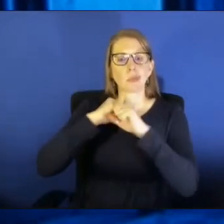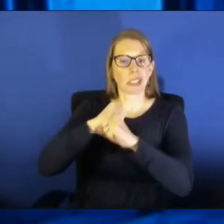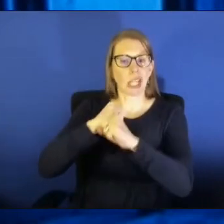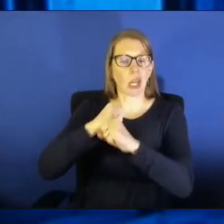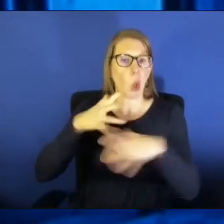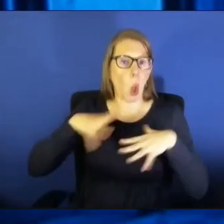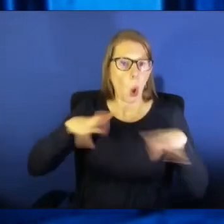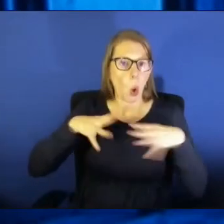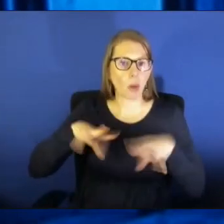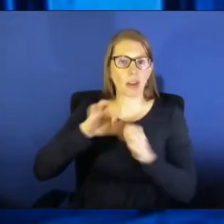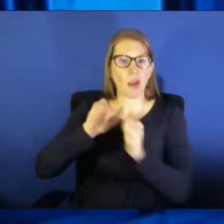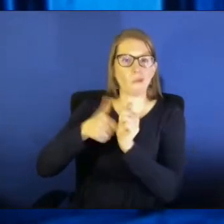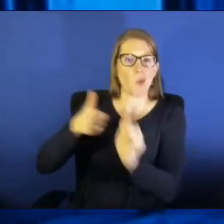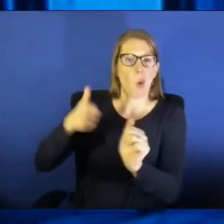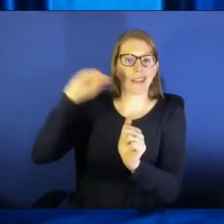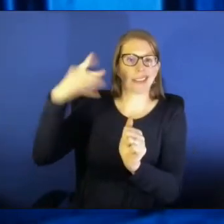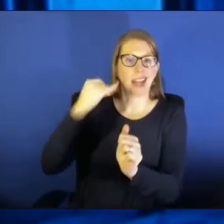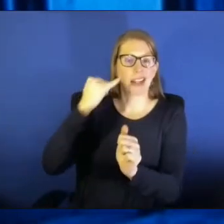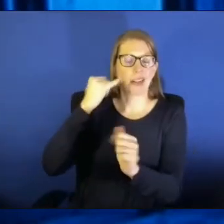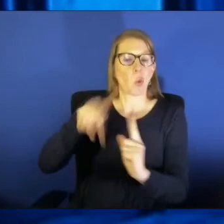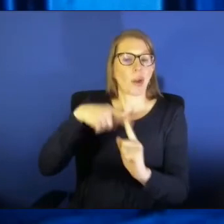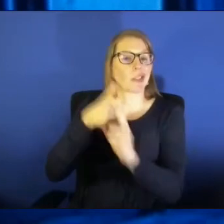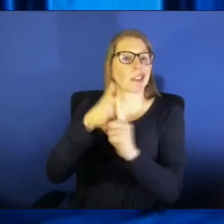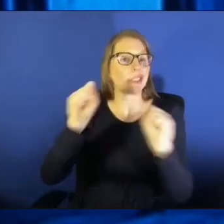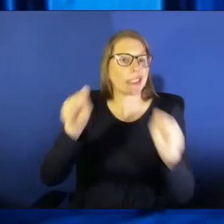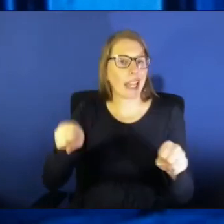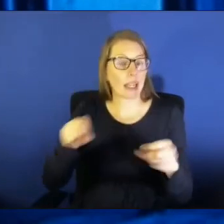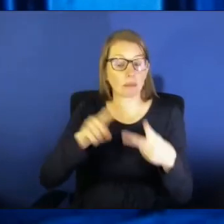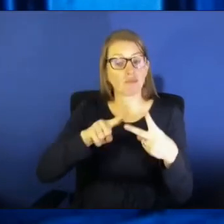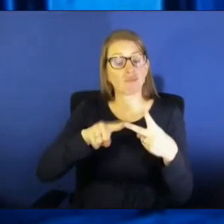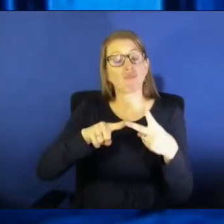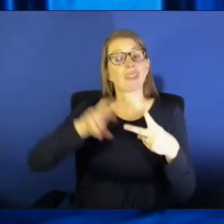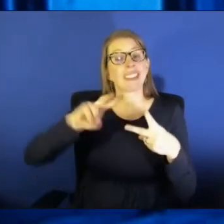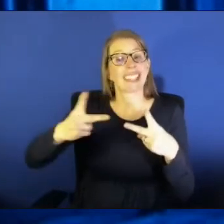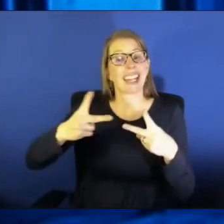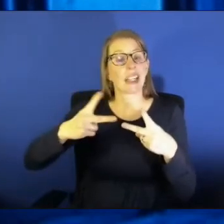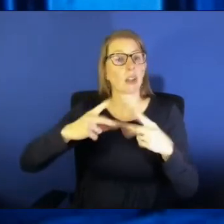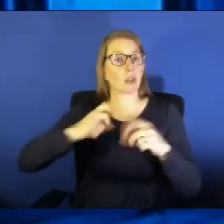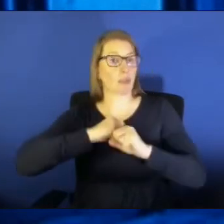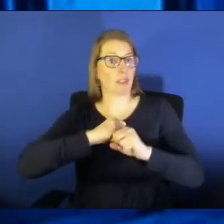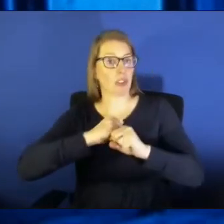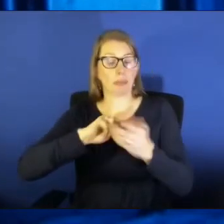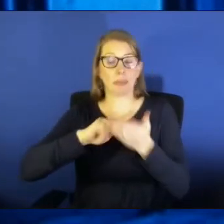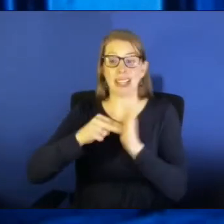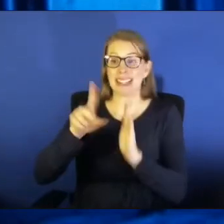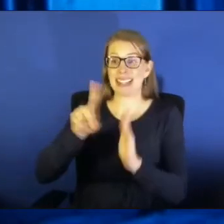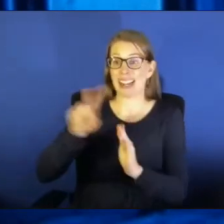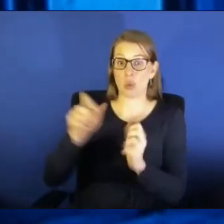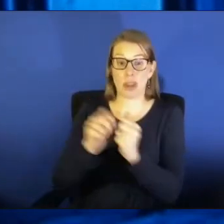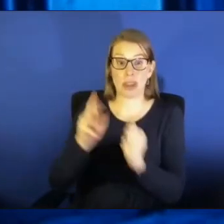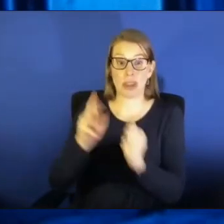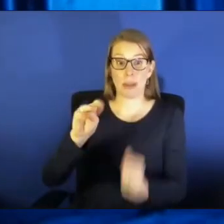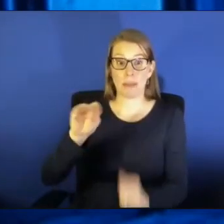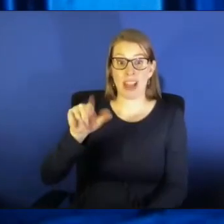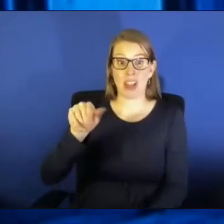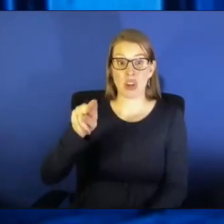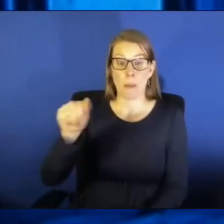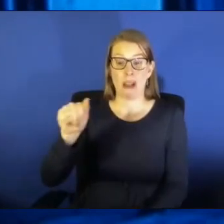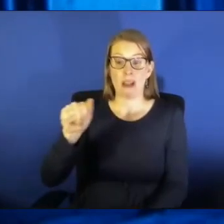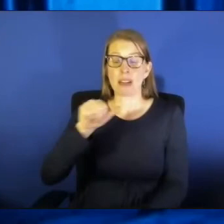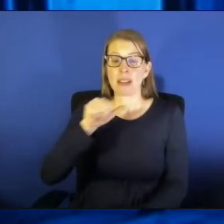can, right? But the other is secondary prevention, and by that I mean getting diagnosed with melanoma at an earlier stage. So